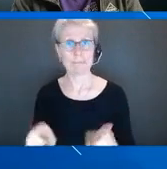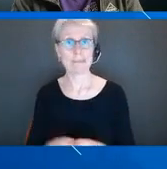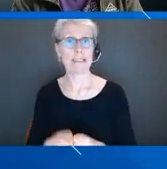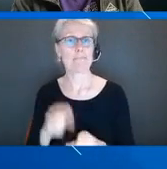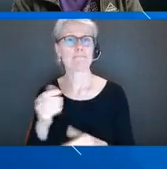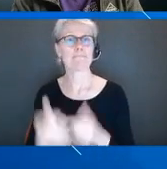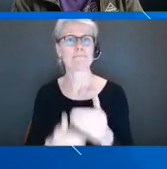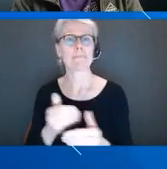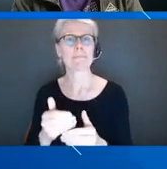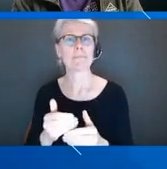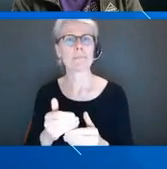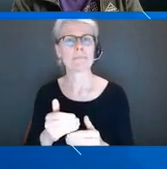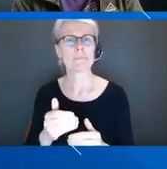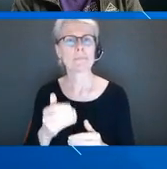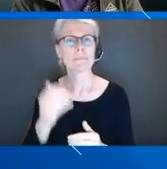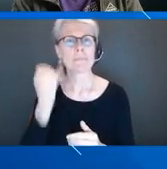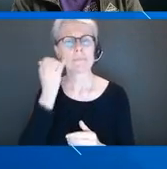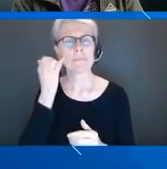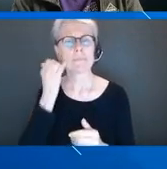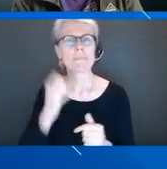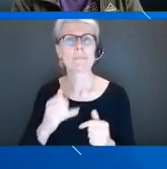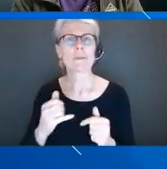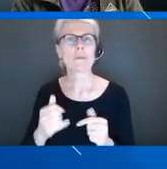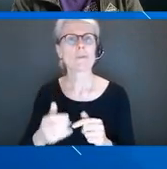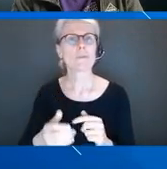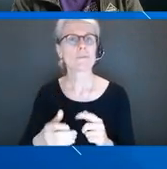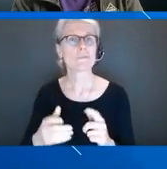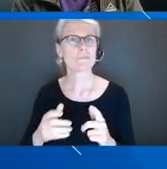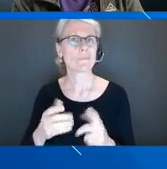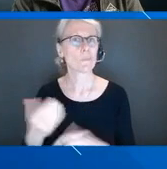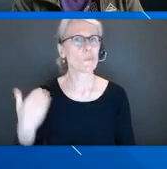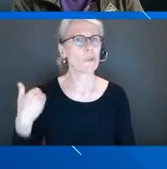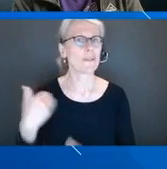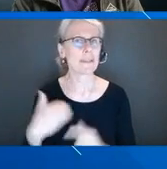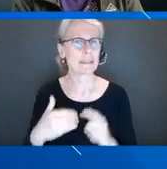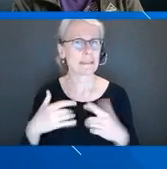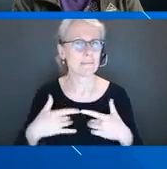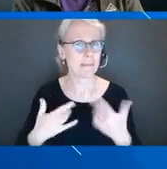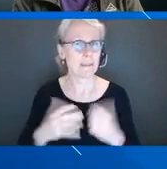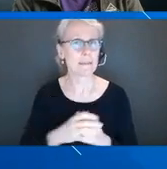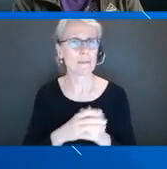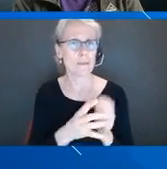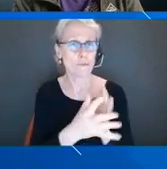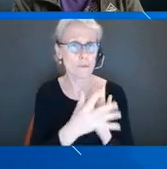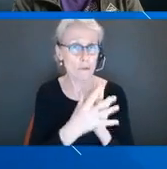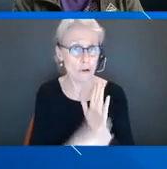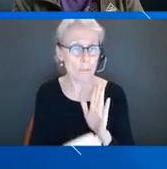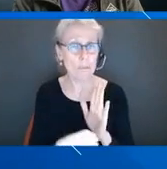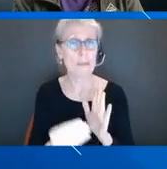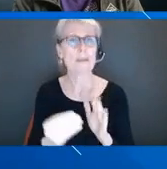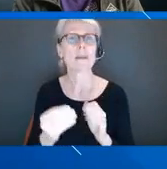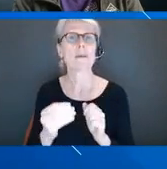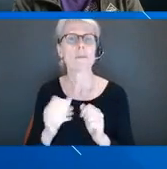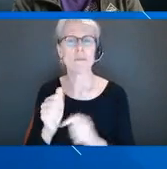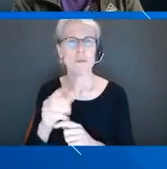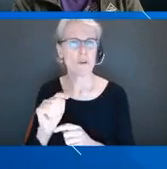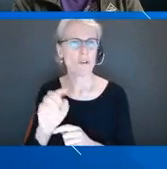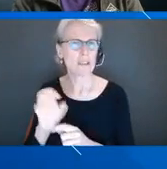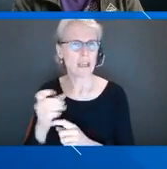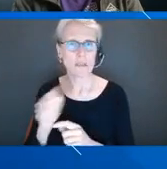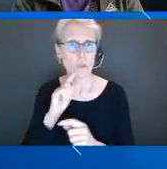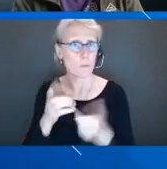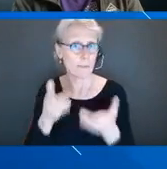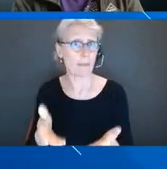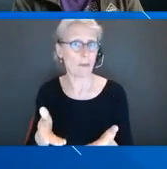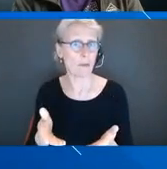images that are done in the previous event and you're copying that over, that image along with that alt text will be present, and that's going to be